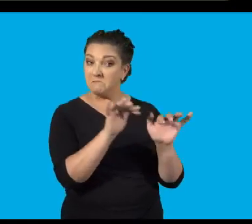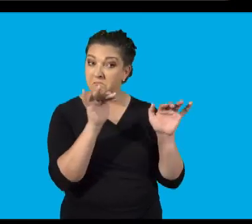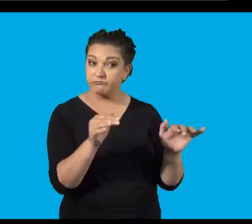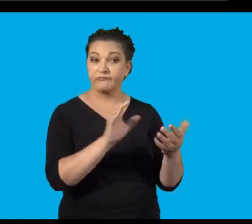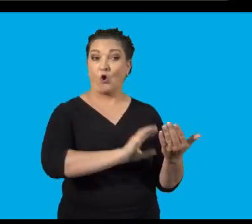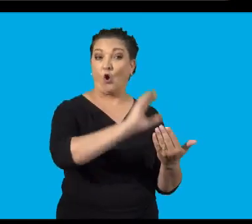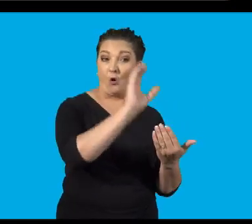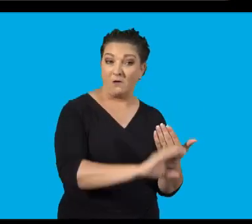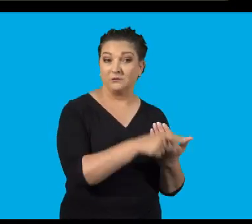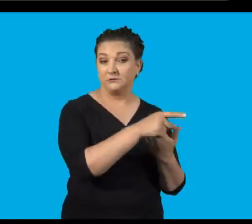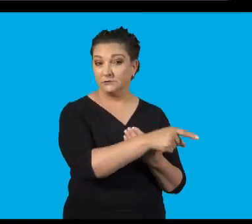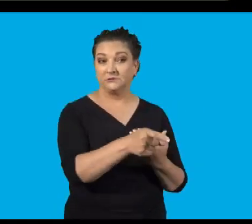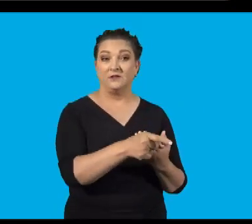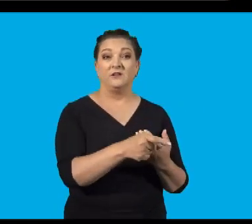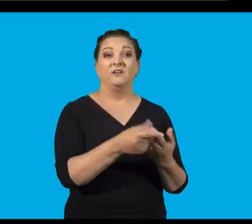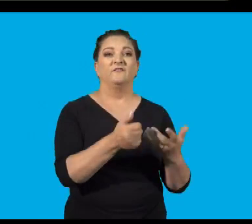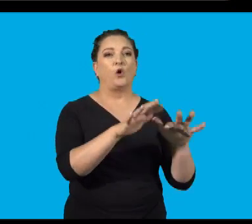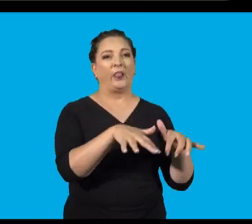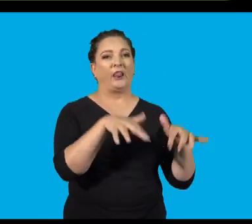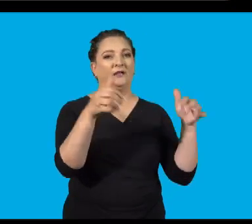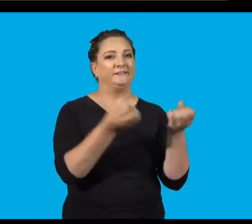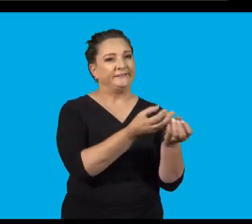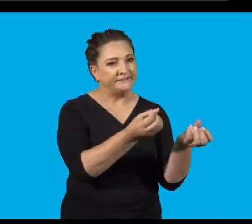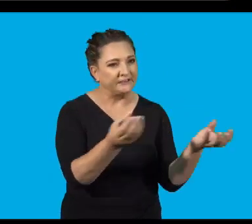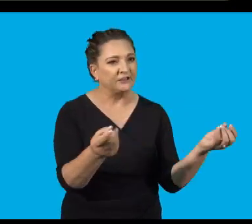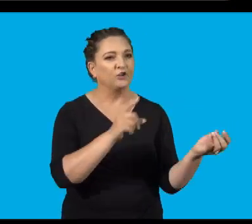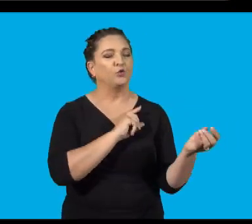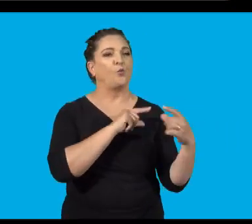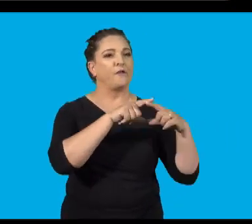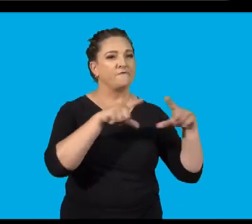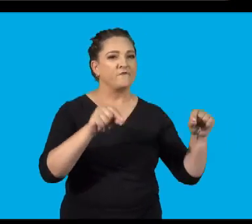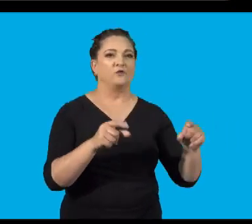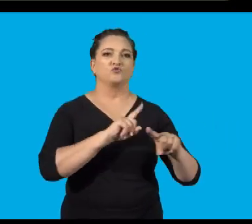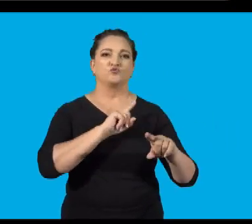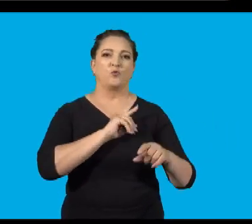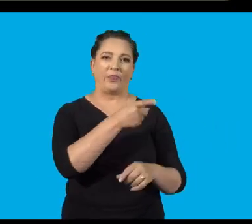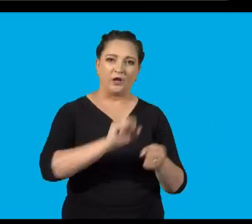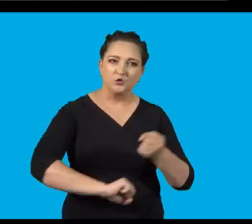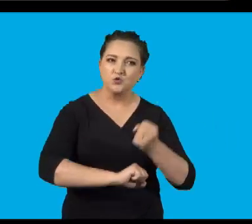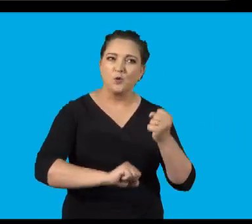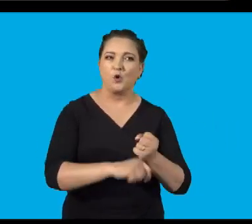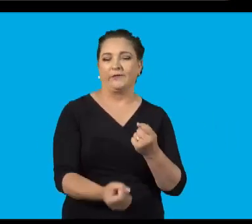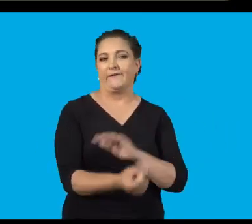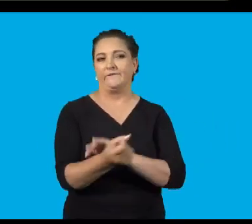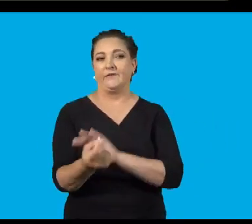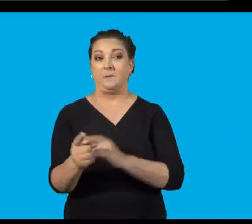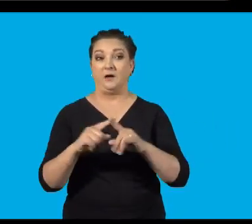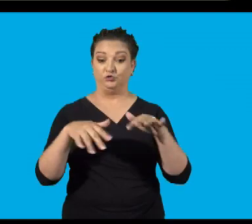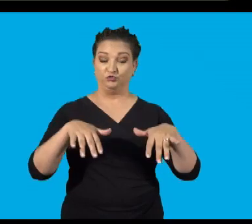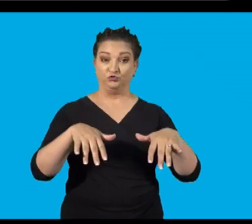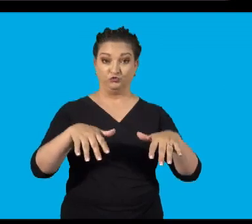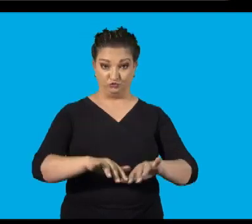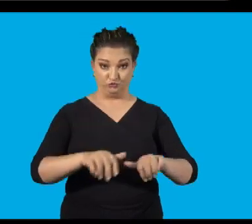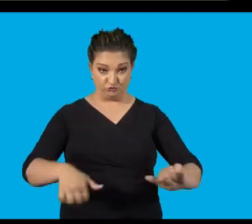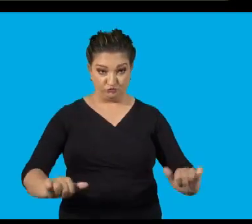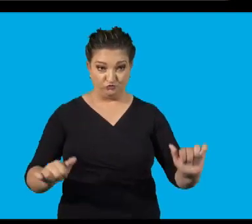attended the concerts at the theatres were all given gift vouchers to thank them for taking the time to support the fundraising events. The children who